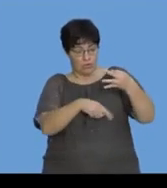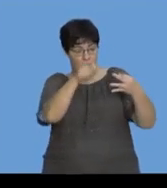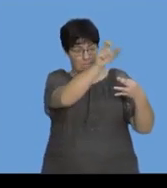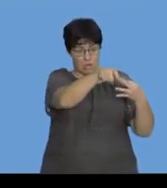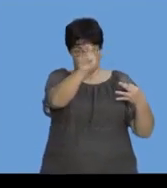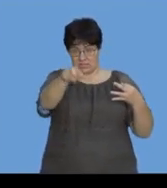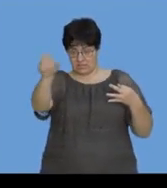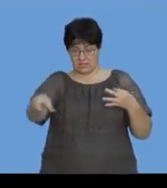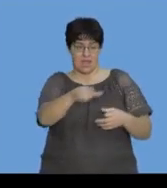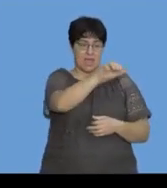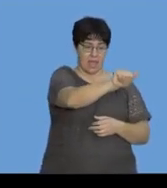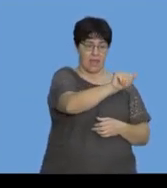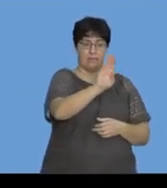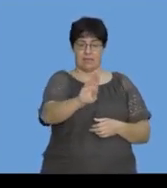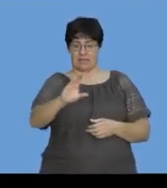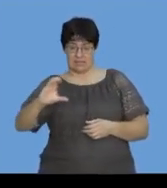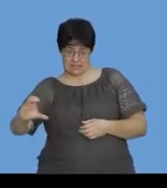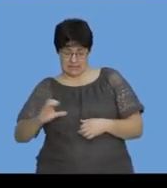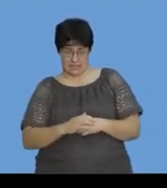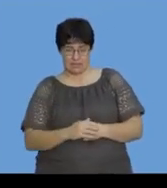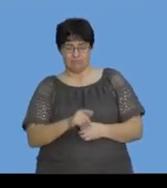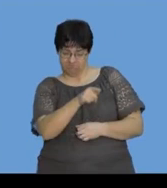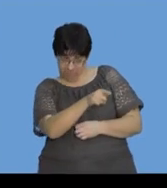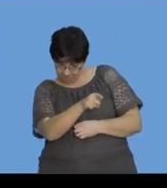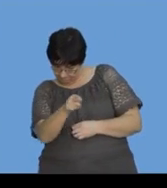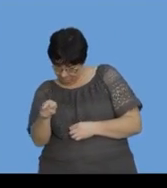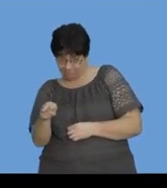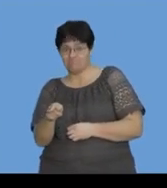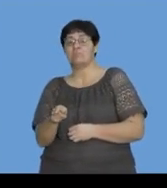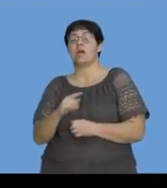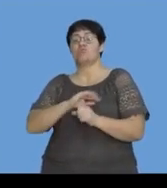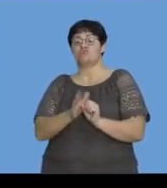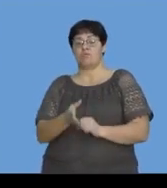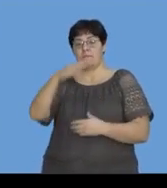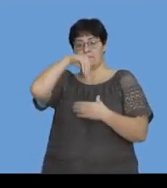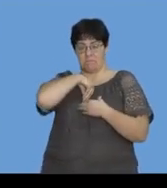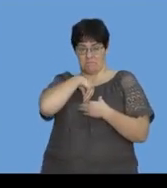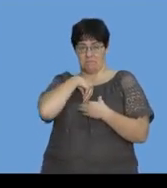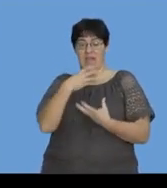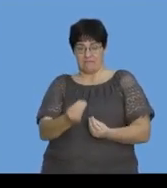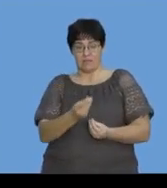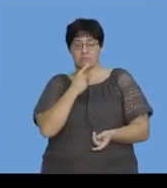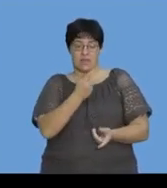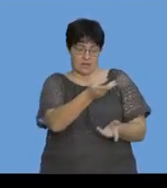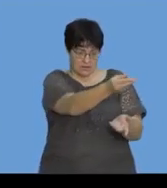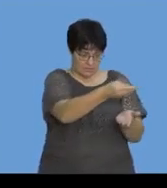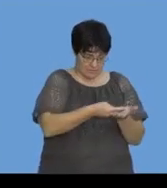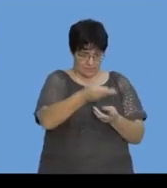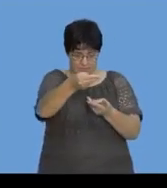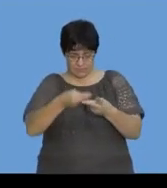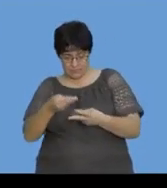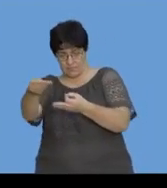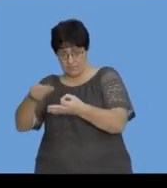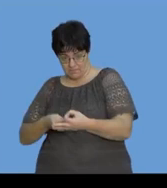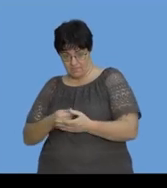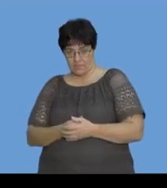from 3 people, A, B, and C, are suspected to have the viruses collected. All